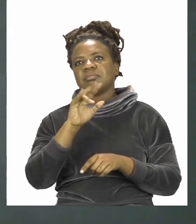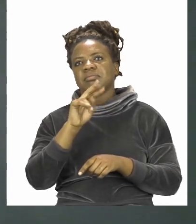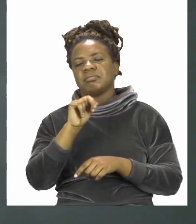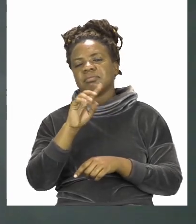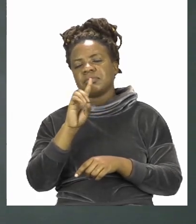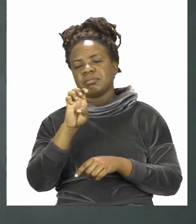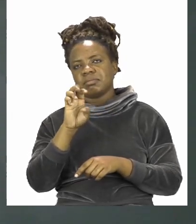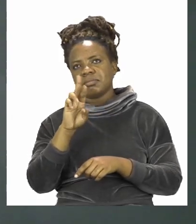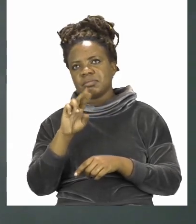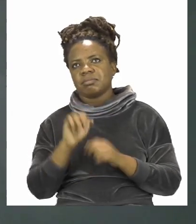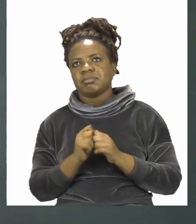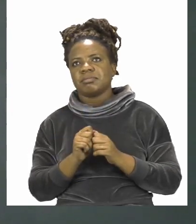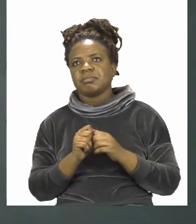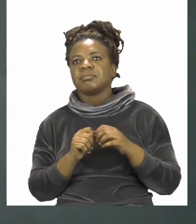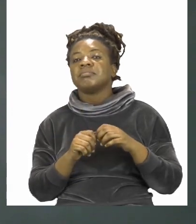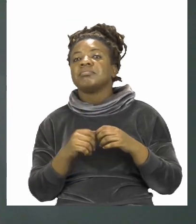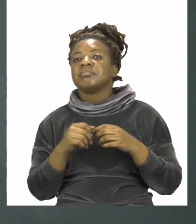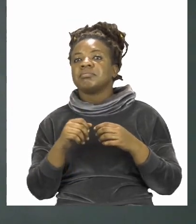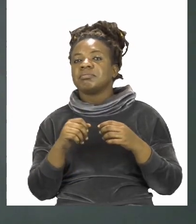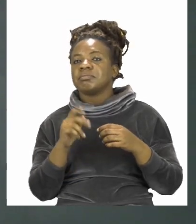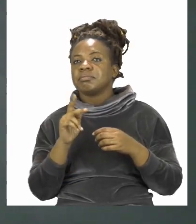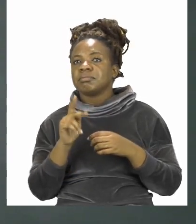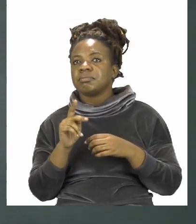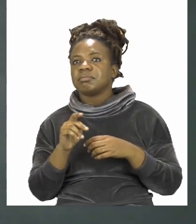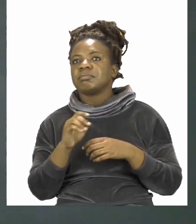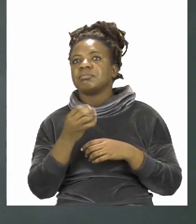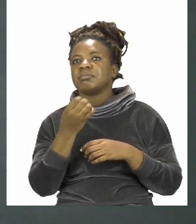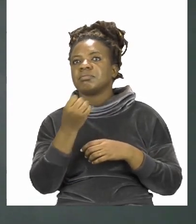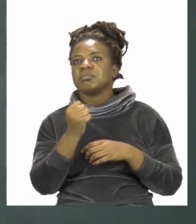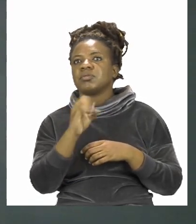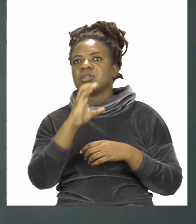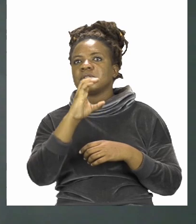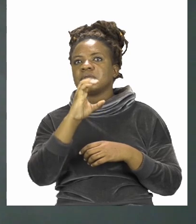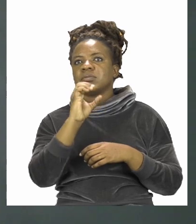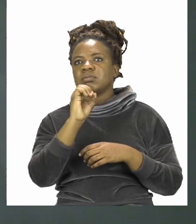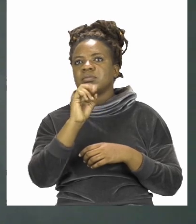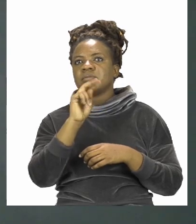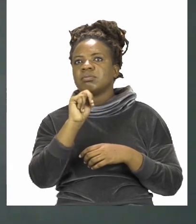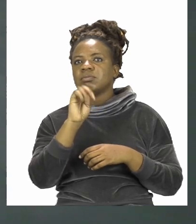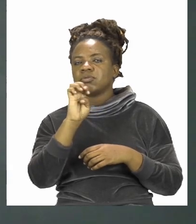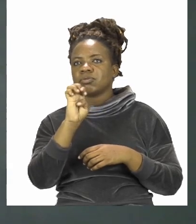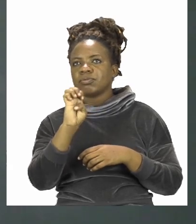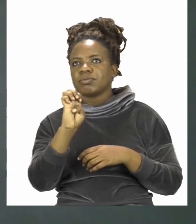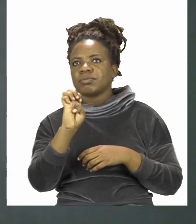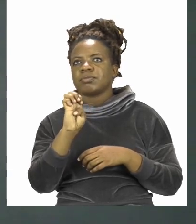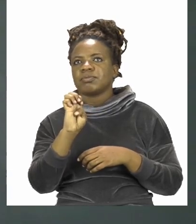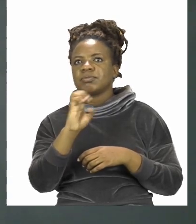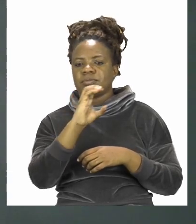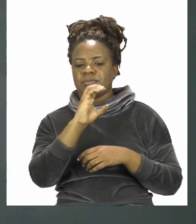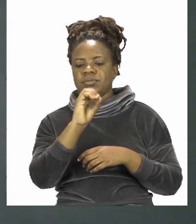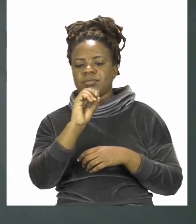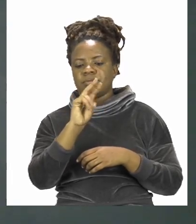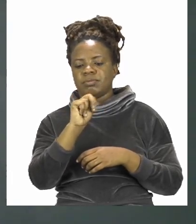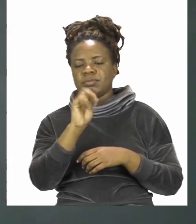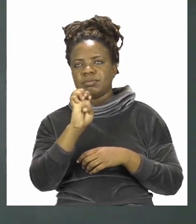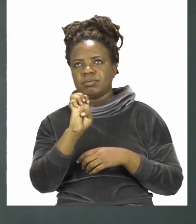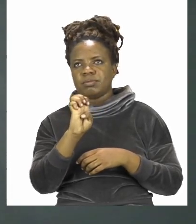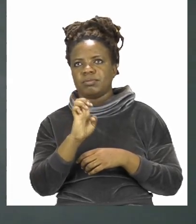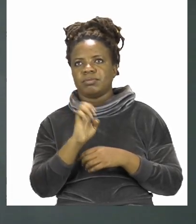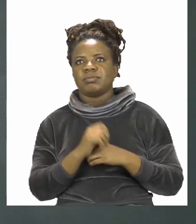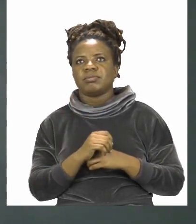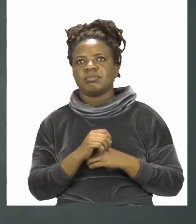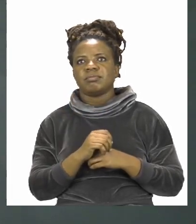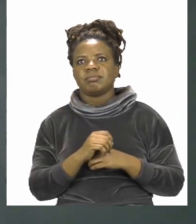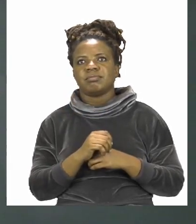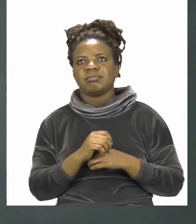next one that we can see is a cone. Everyone, let's say cone. Cone. Now, I